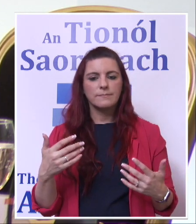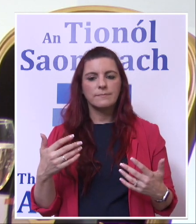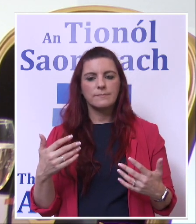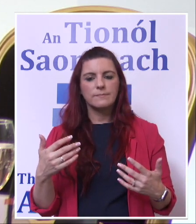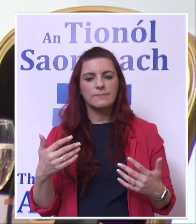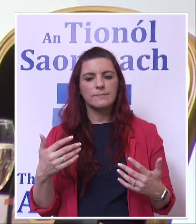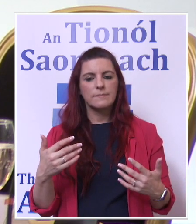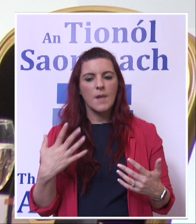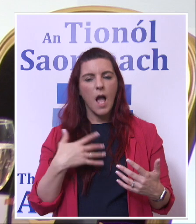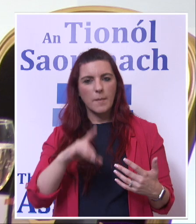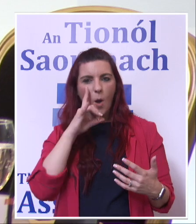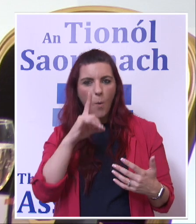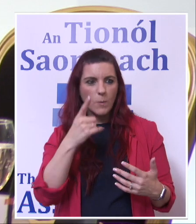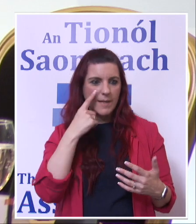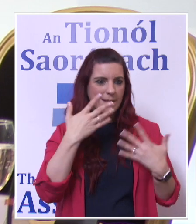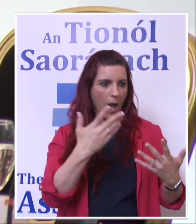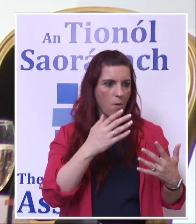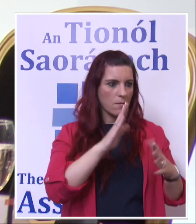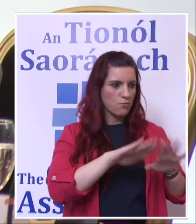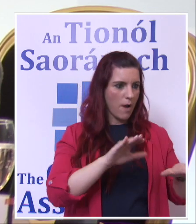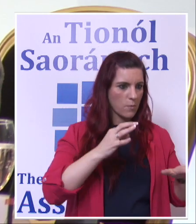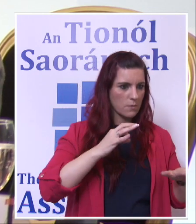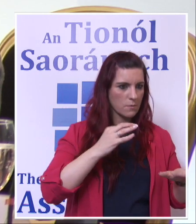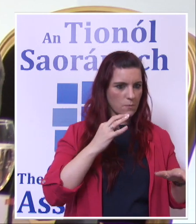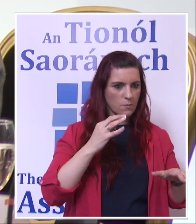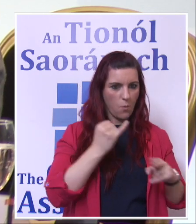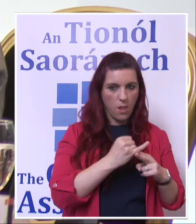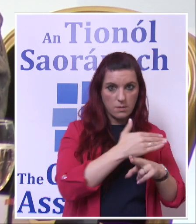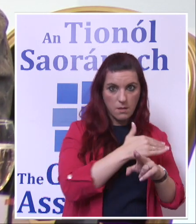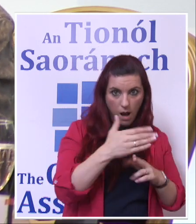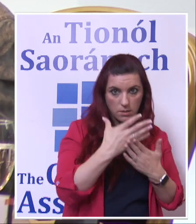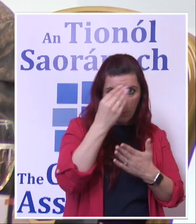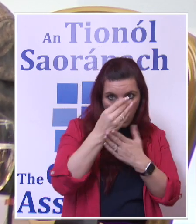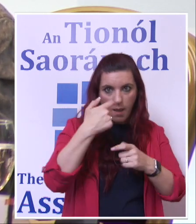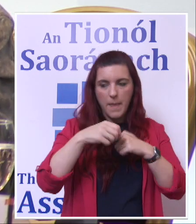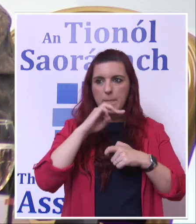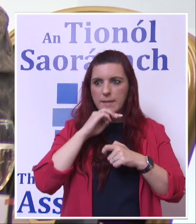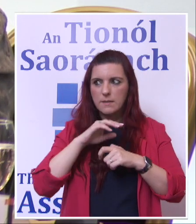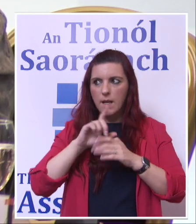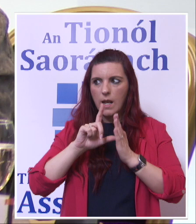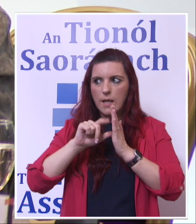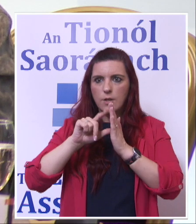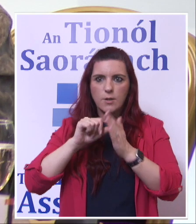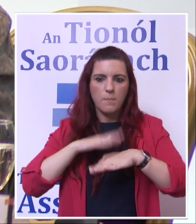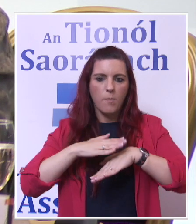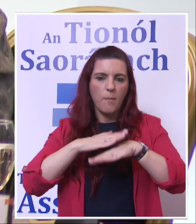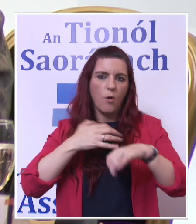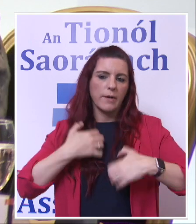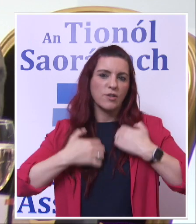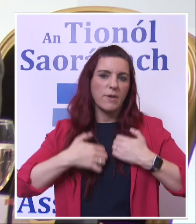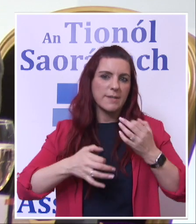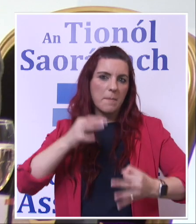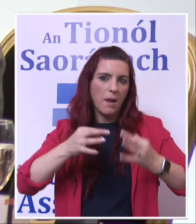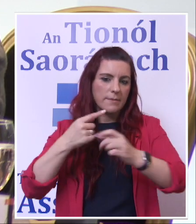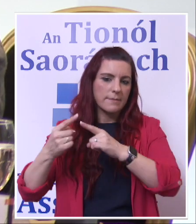would be hoping to see the benefits of that coming over the years with a greater interest in politics from